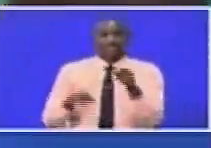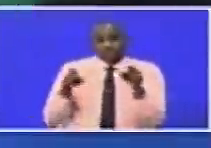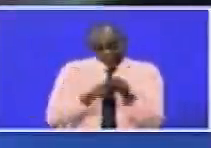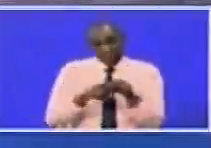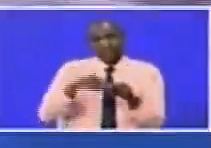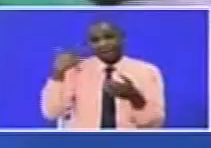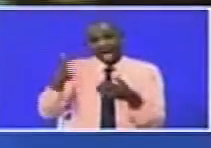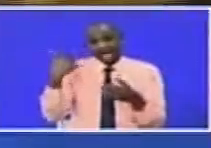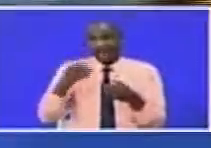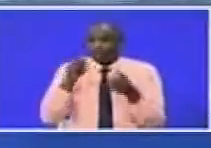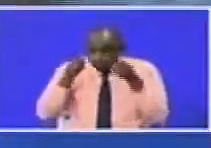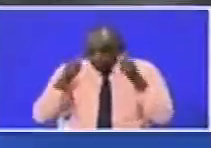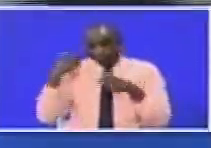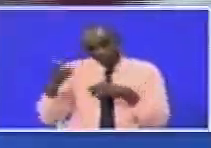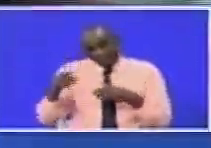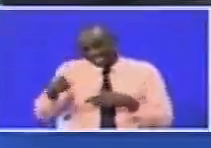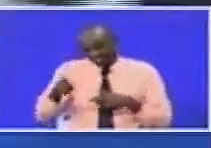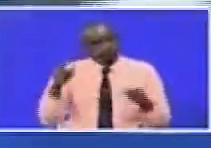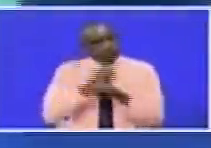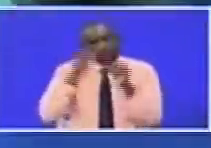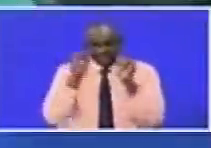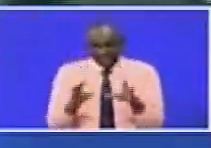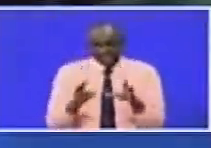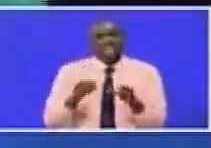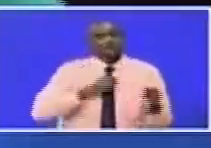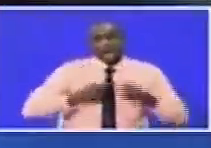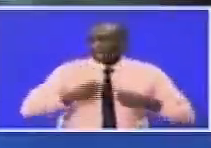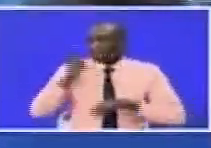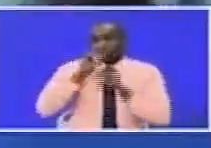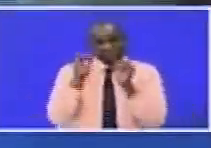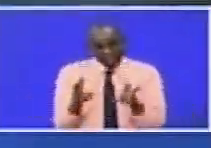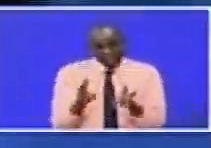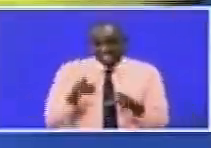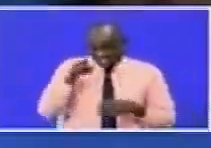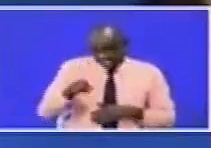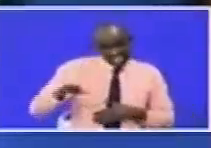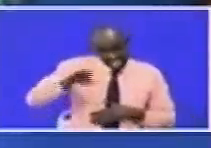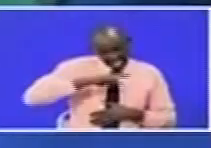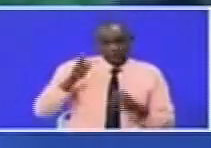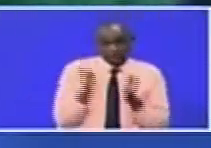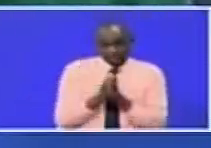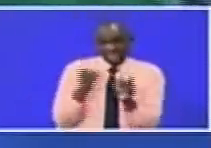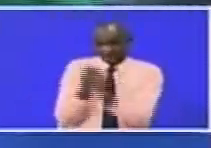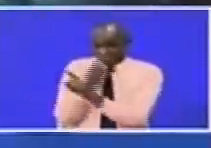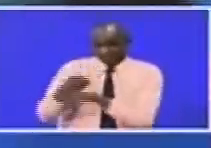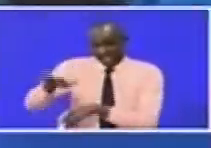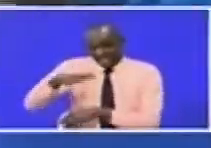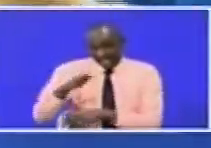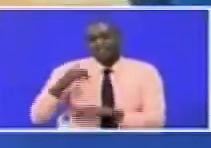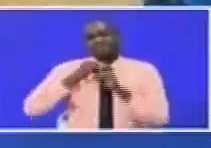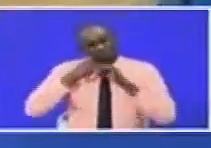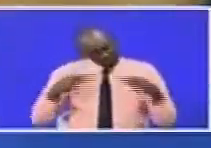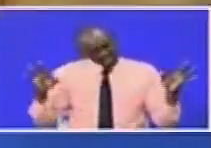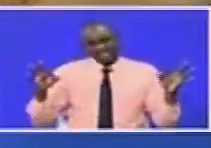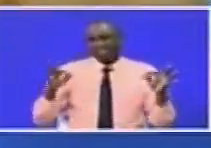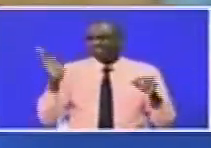bags may litter many African cities, but they are banned in Rwanda, so the capital and its lush green surrounds are free